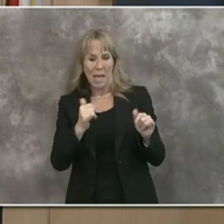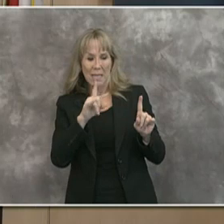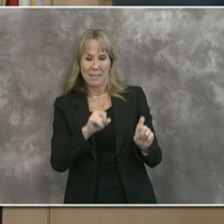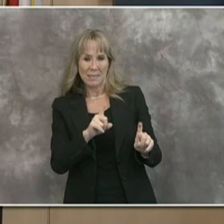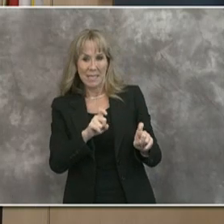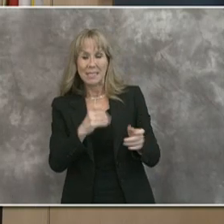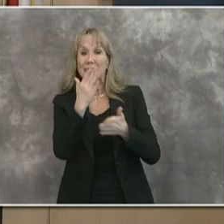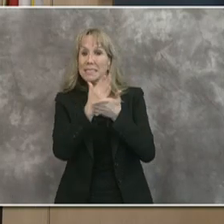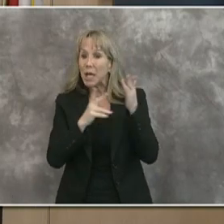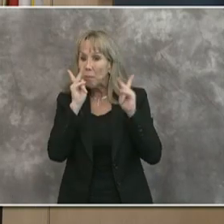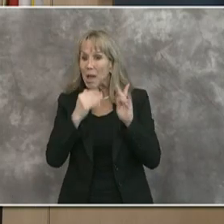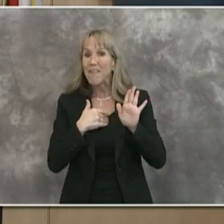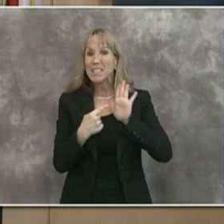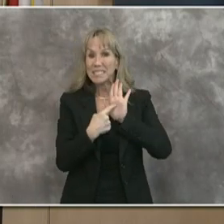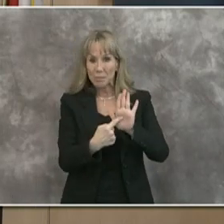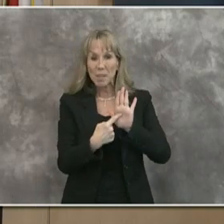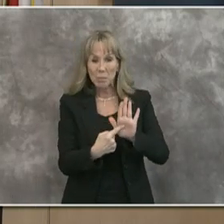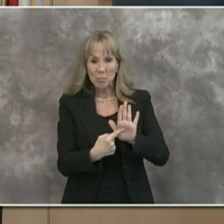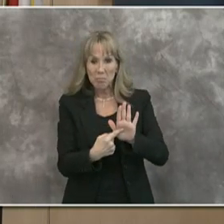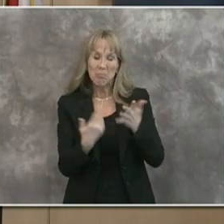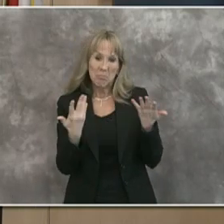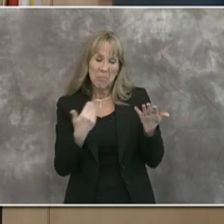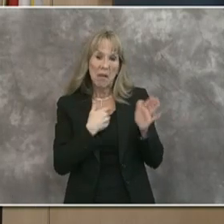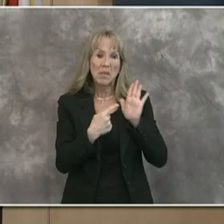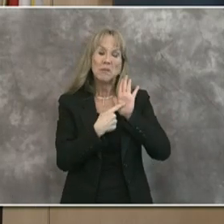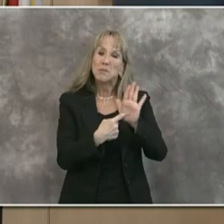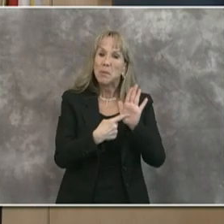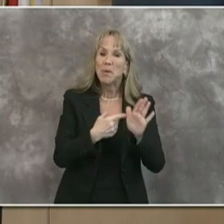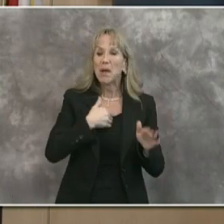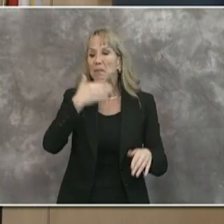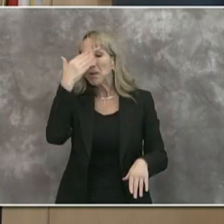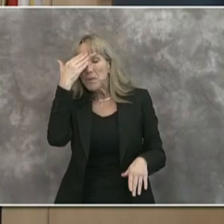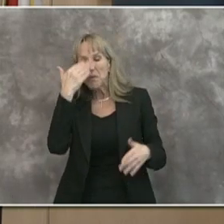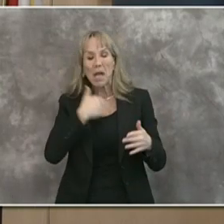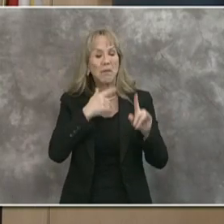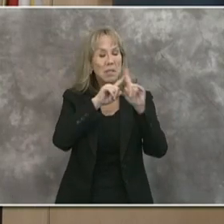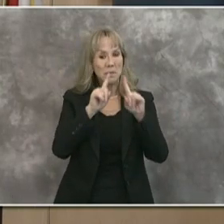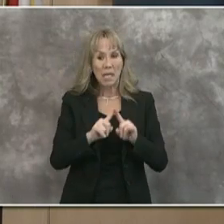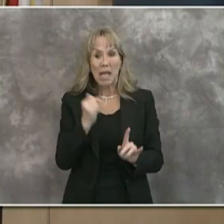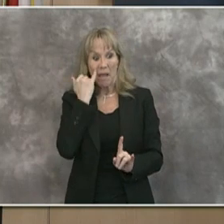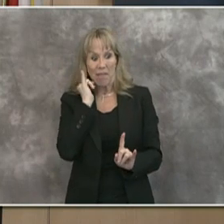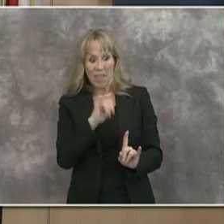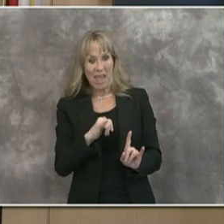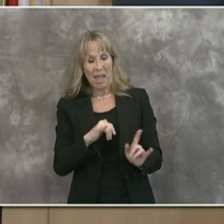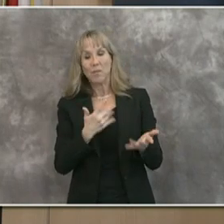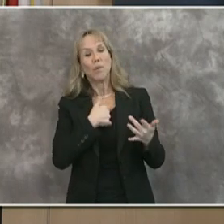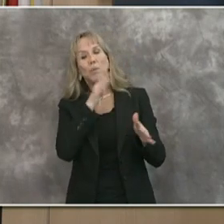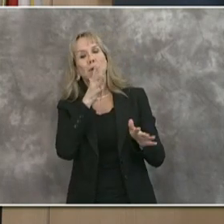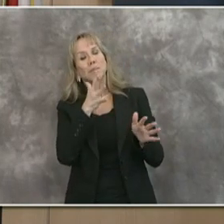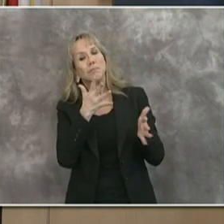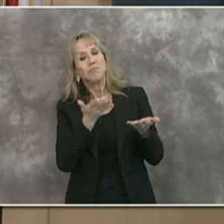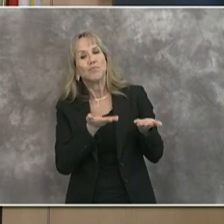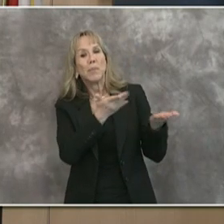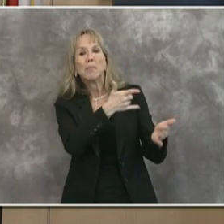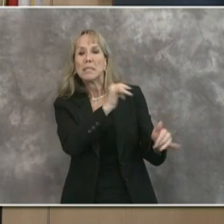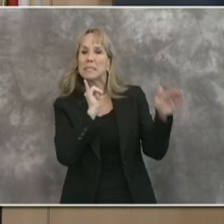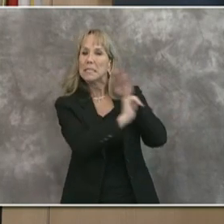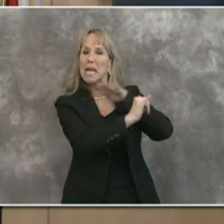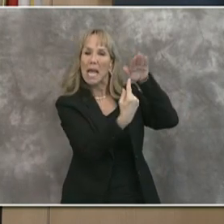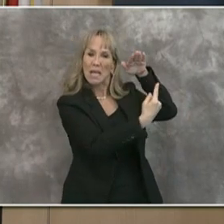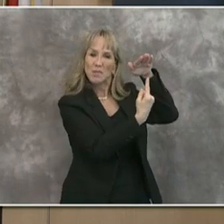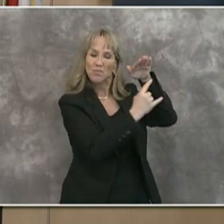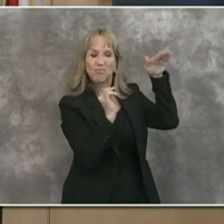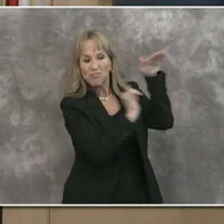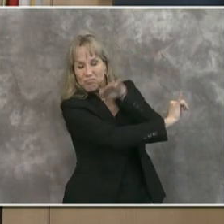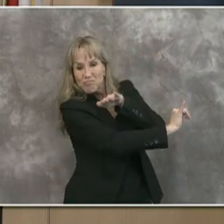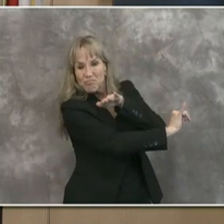was symptomatic, then they would be instructed to remain isolated for up to 10 days